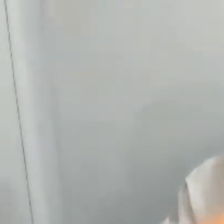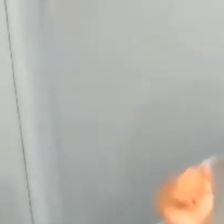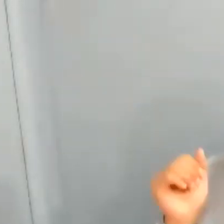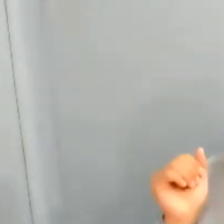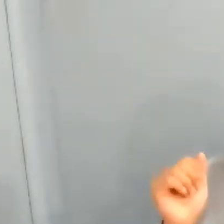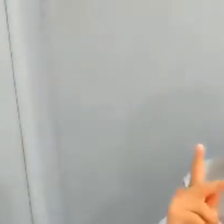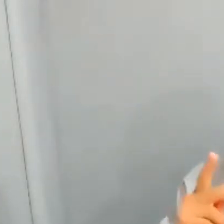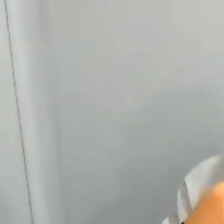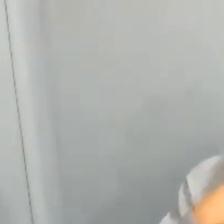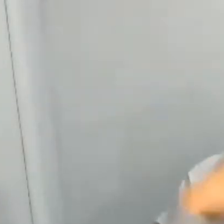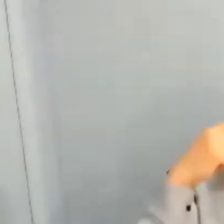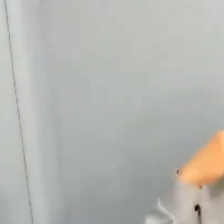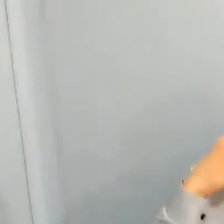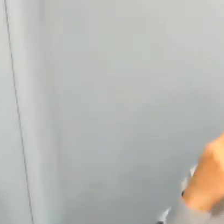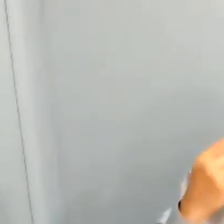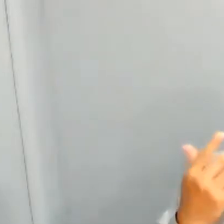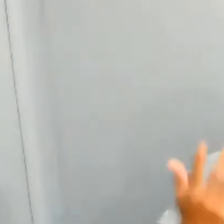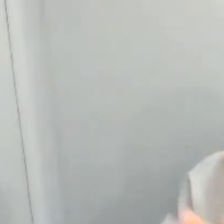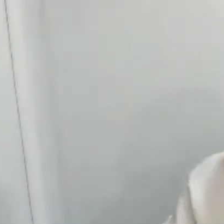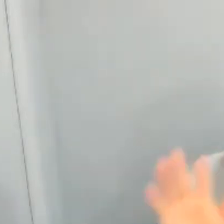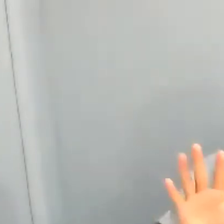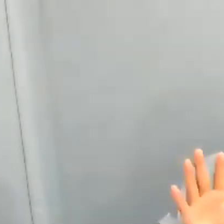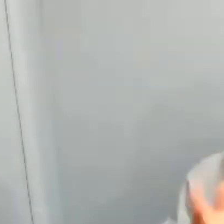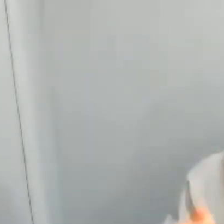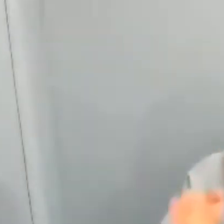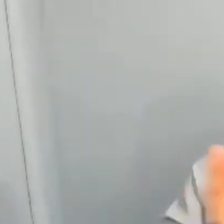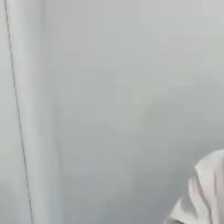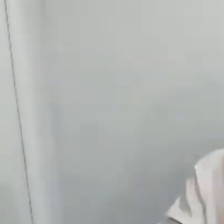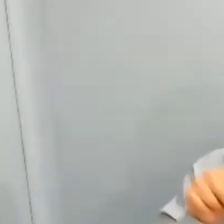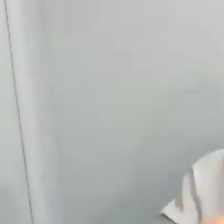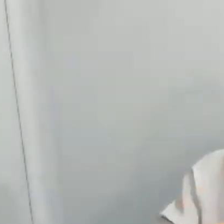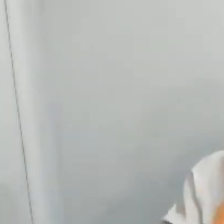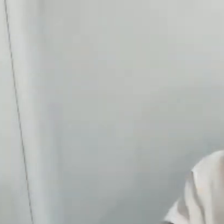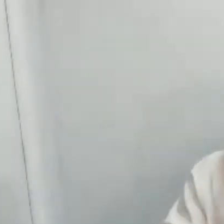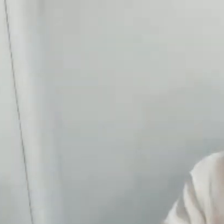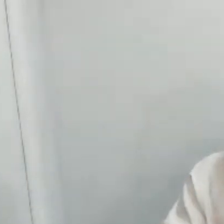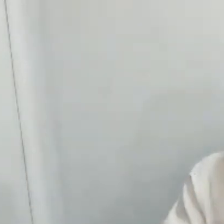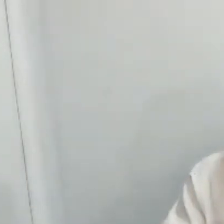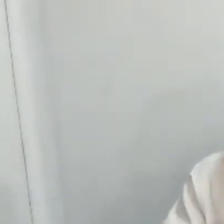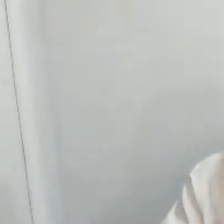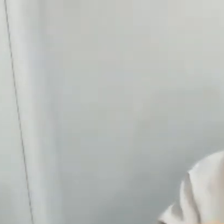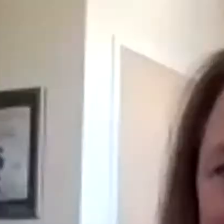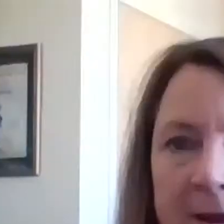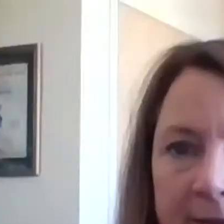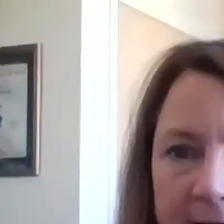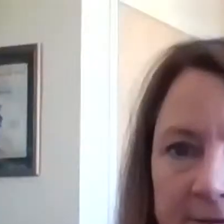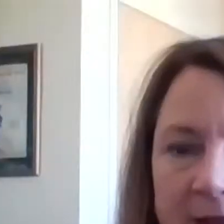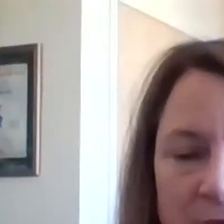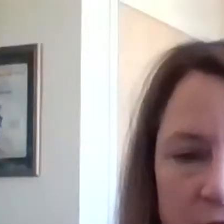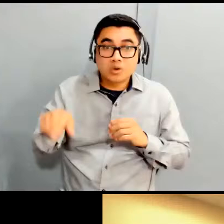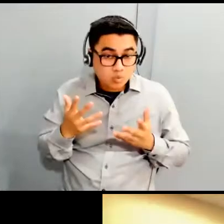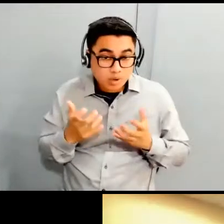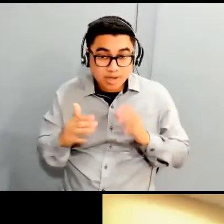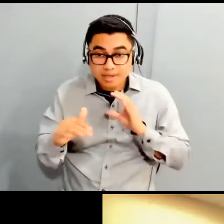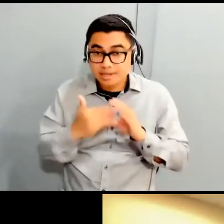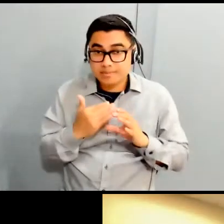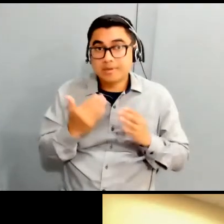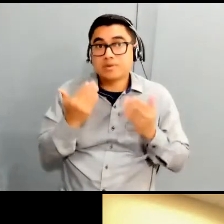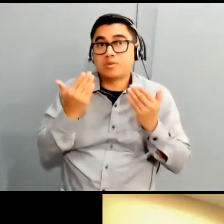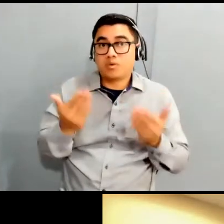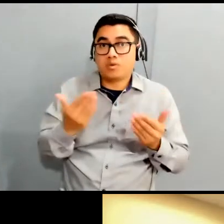Okay, I think we will, and again, to the public who might be watching, please feel free to email us at